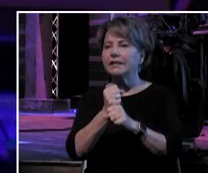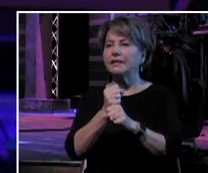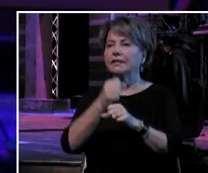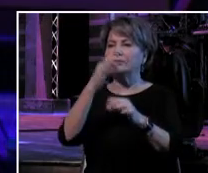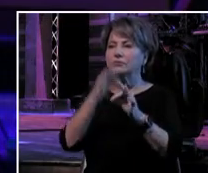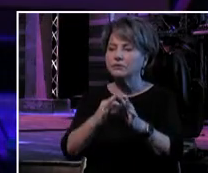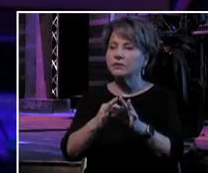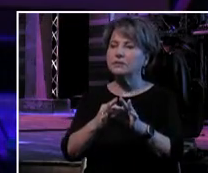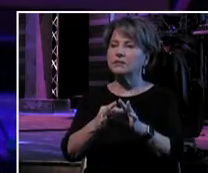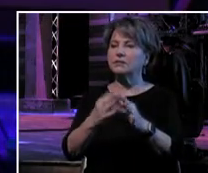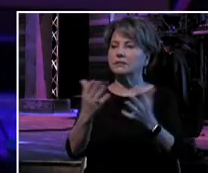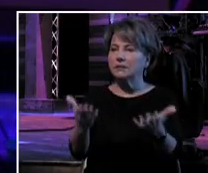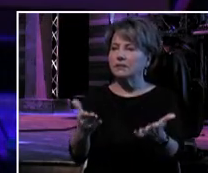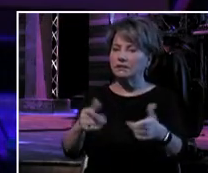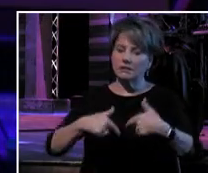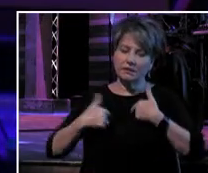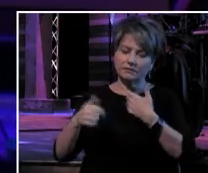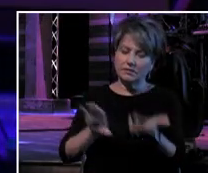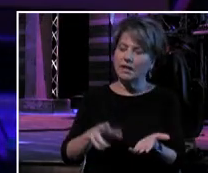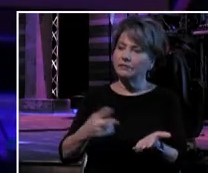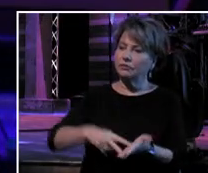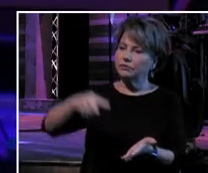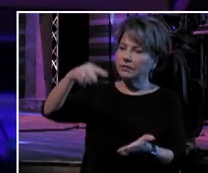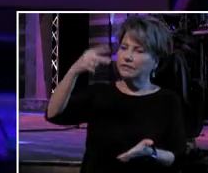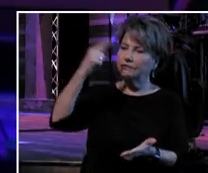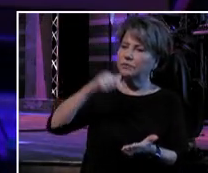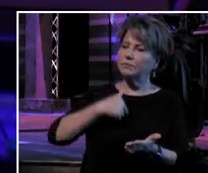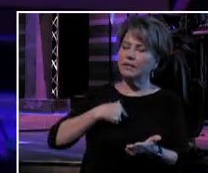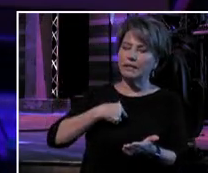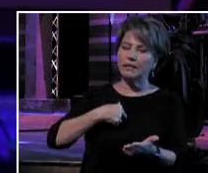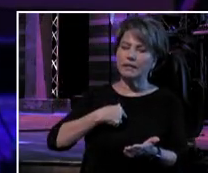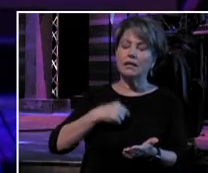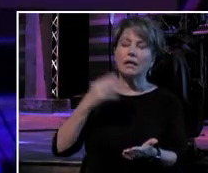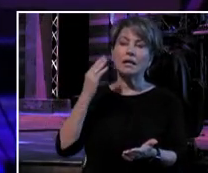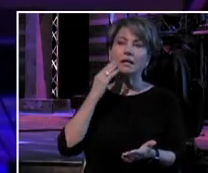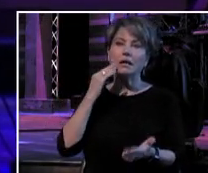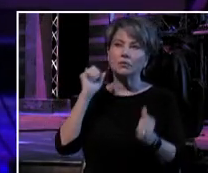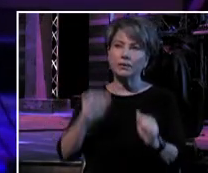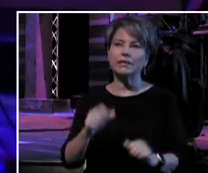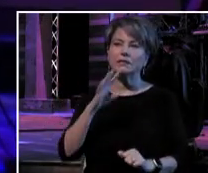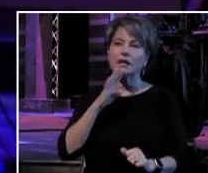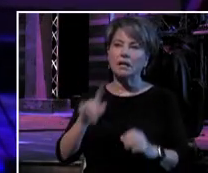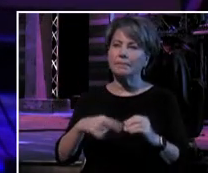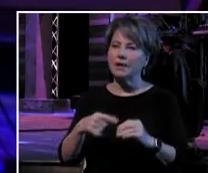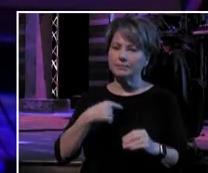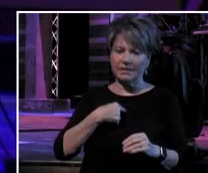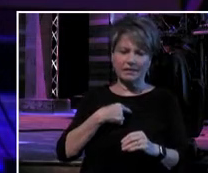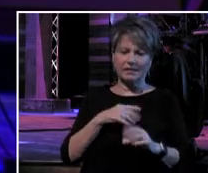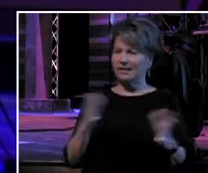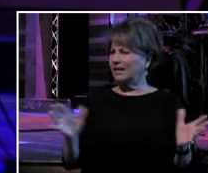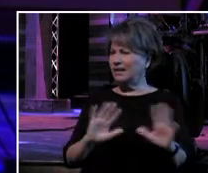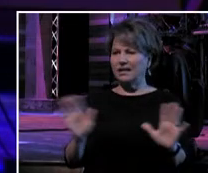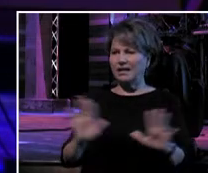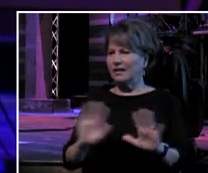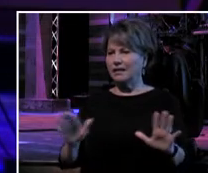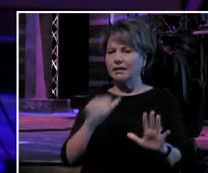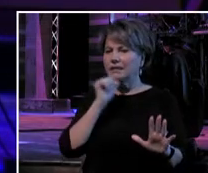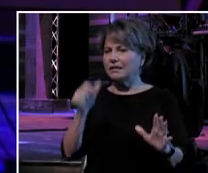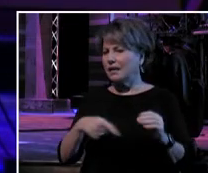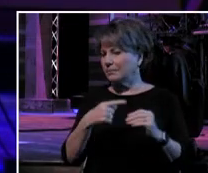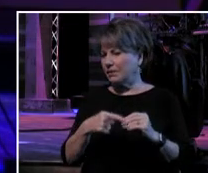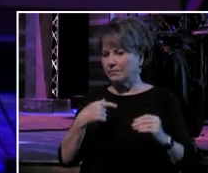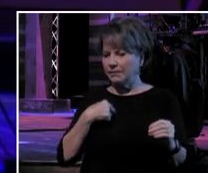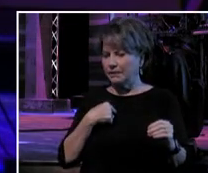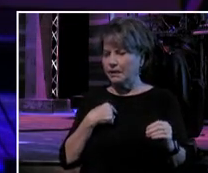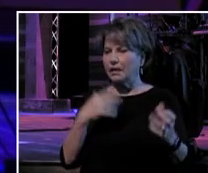who lived, he died, and rose again for me. And I know we could talk about me, but I don't want this to be about me. I want this to be about